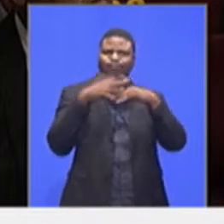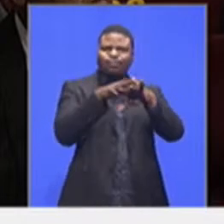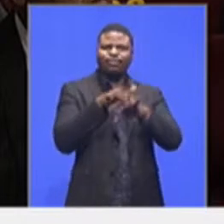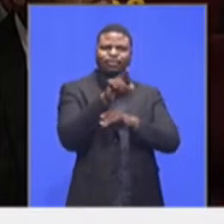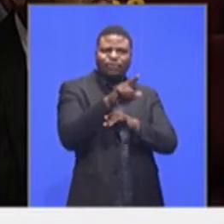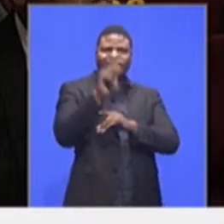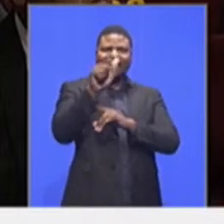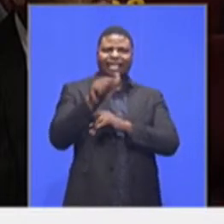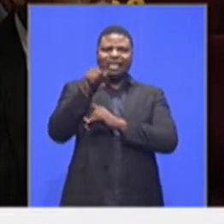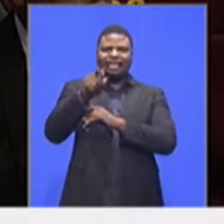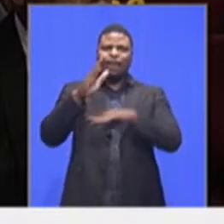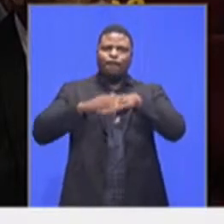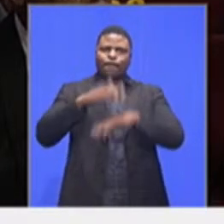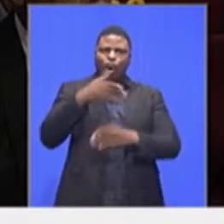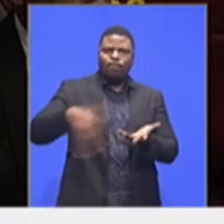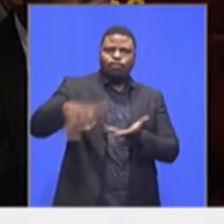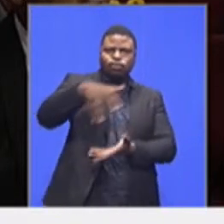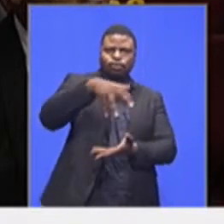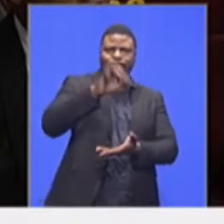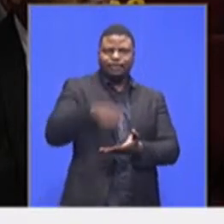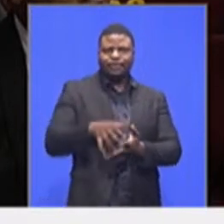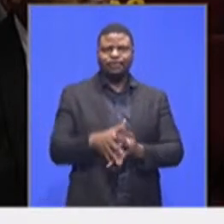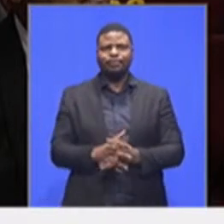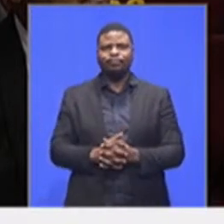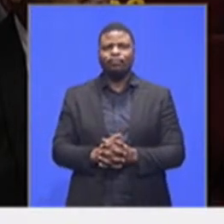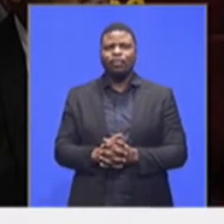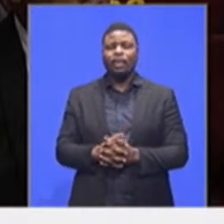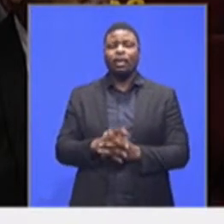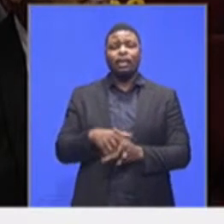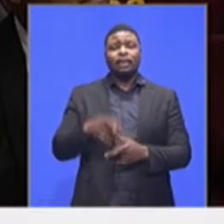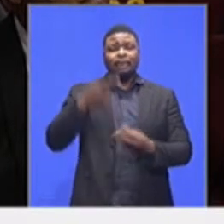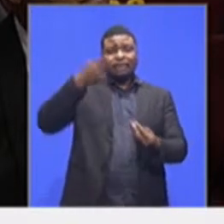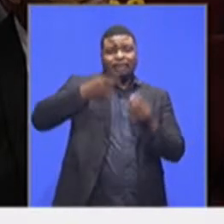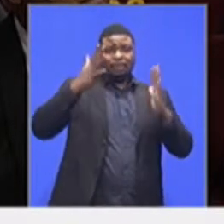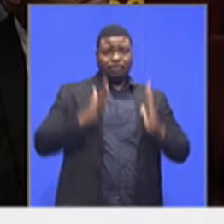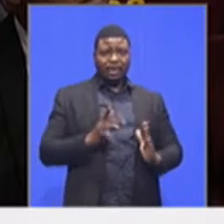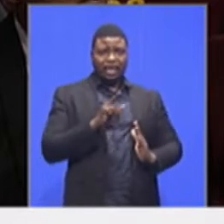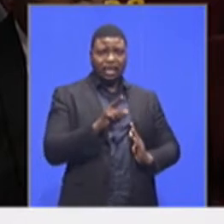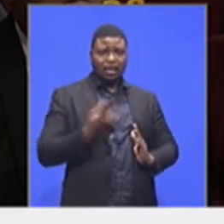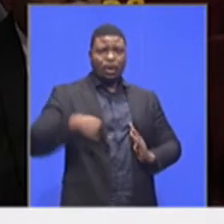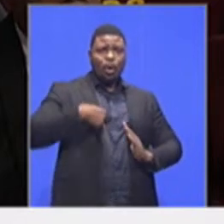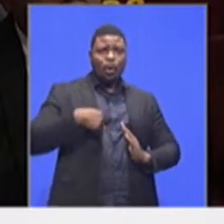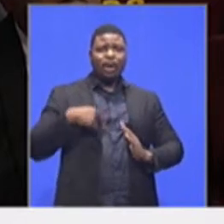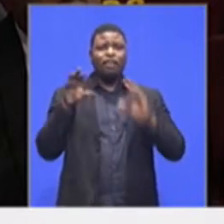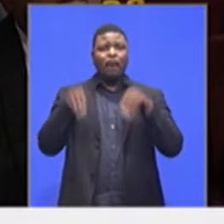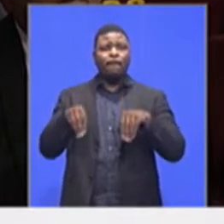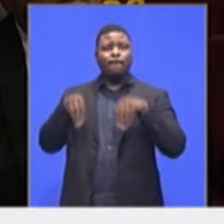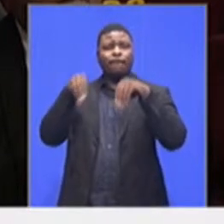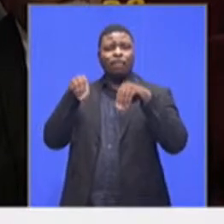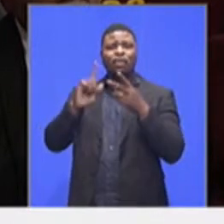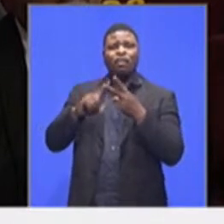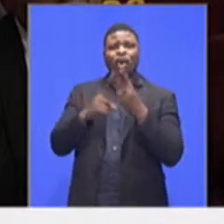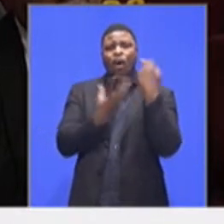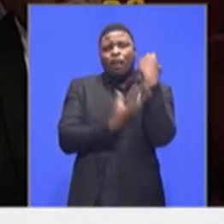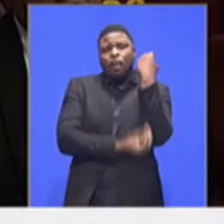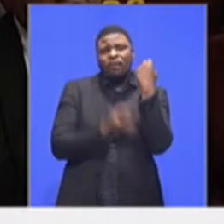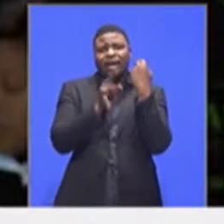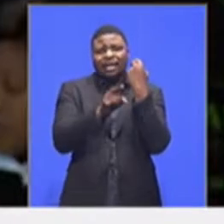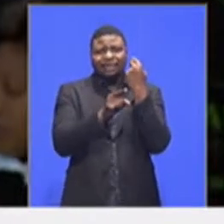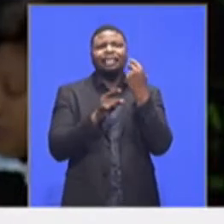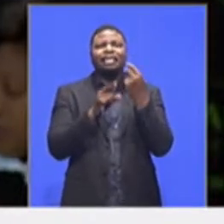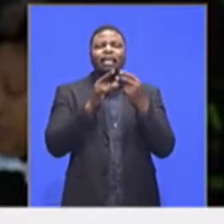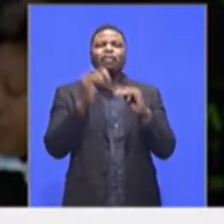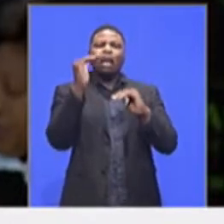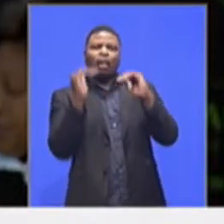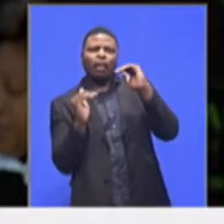Speaker, eradicating poverty, inequality, and unemployment is as urgent, if not